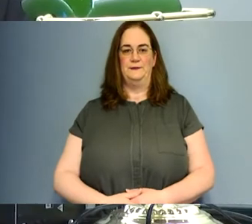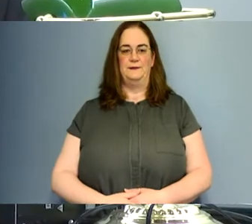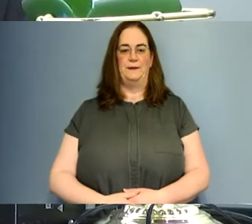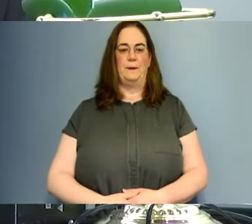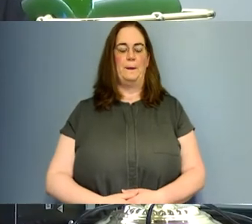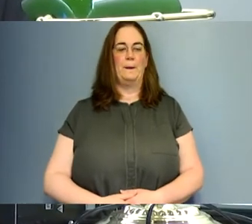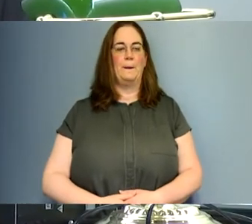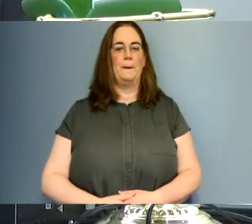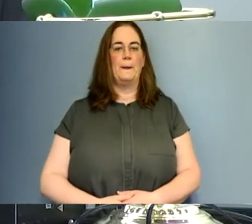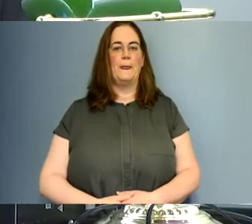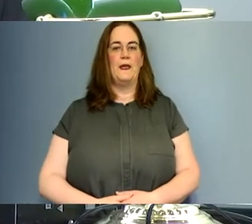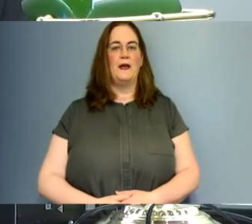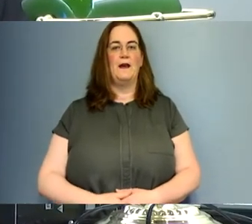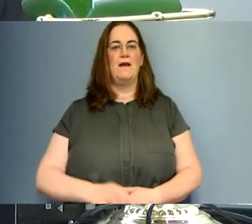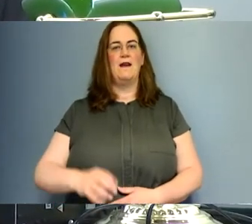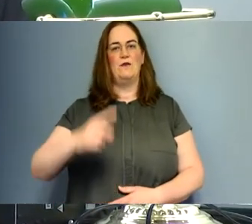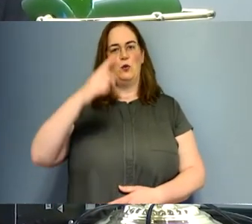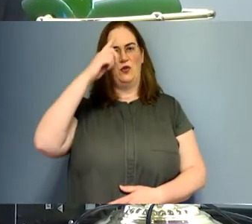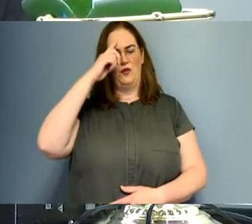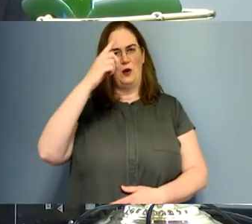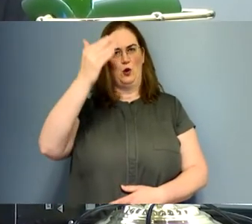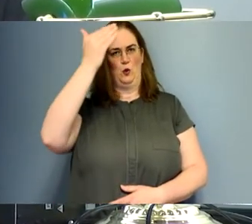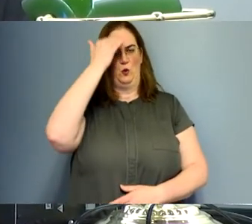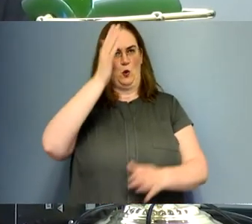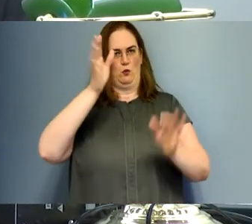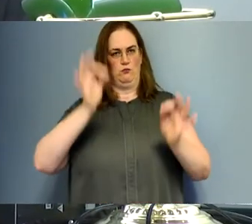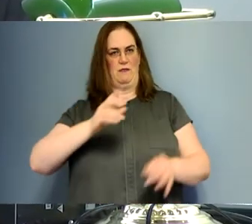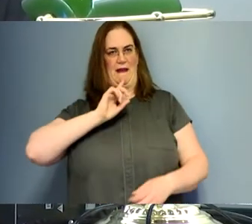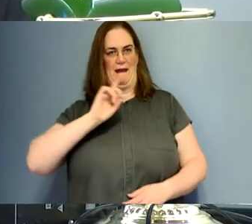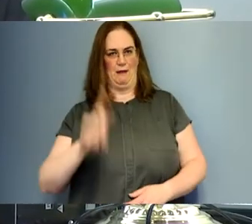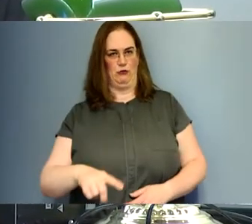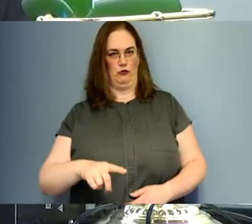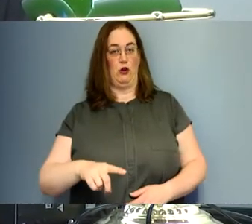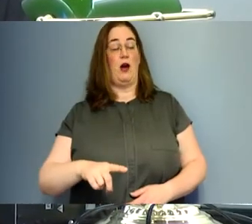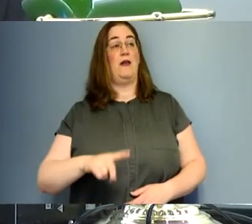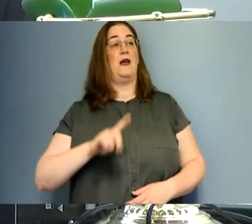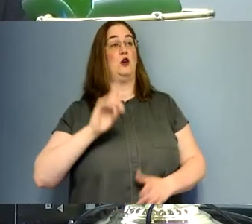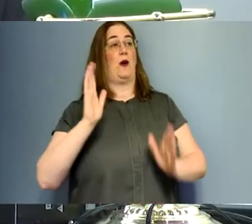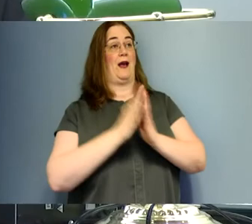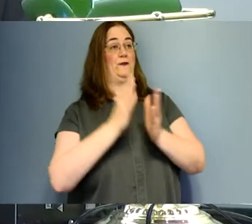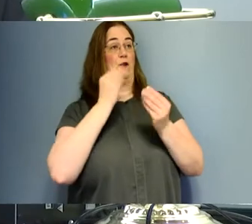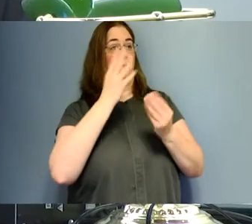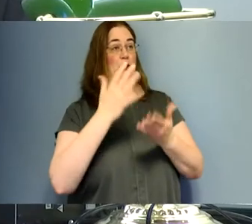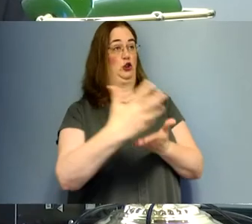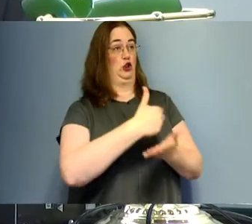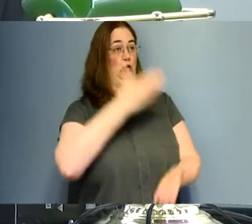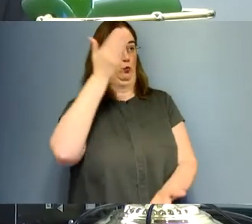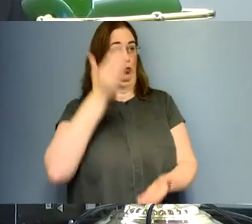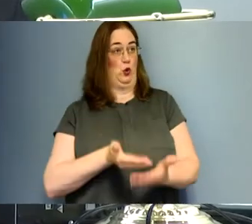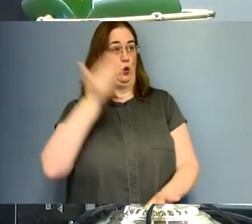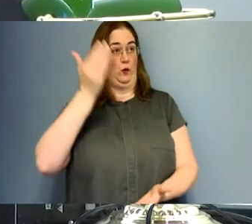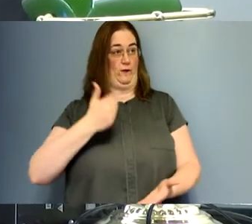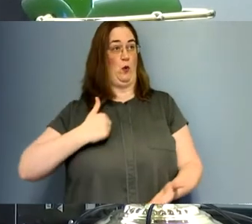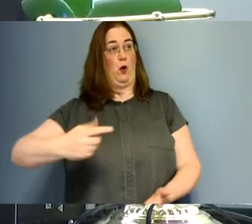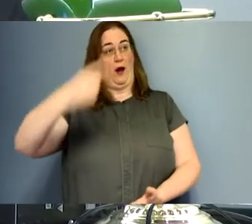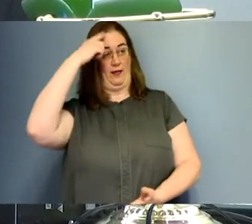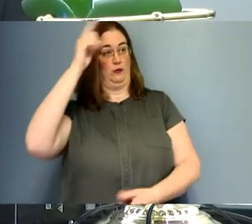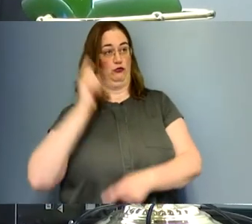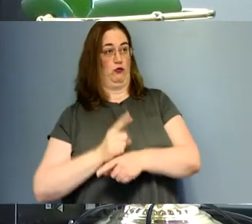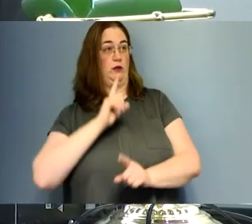When you think you know the answers to all the questions and then you ask for information to prove that you what you think is